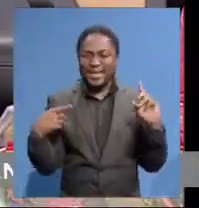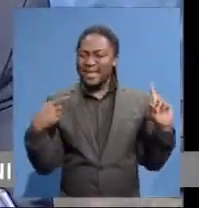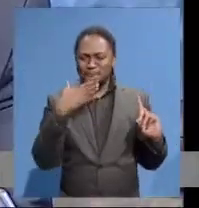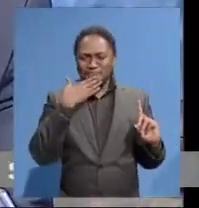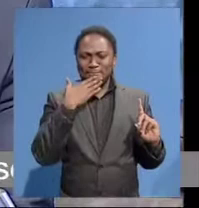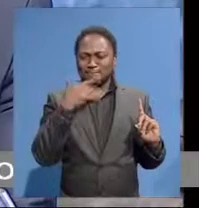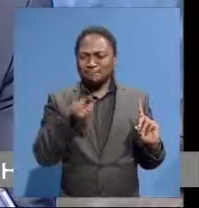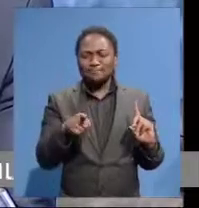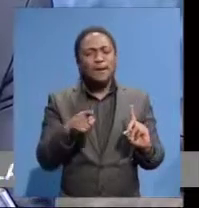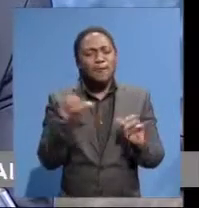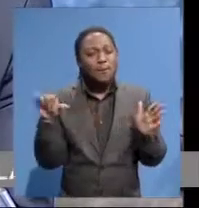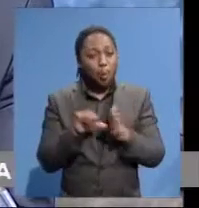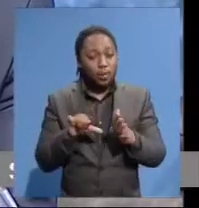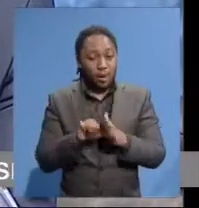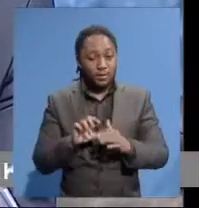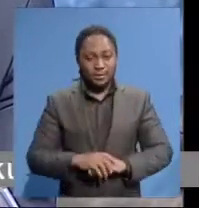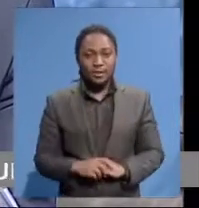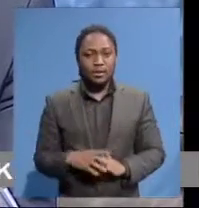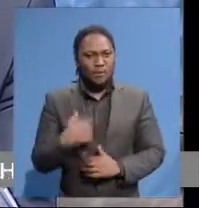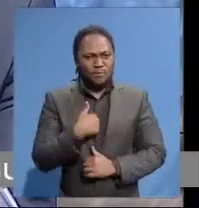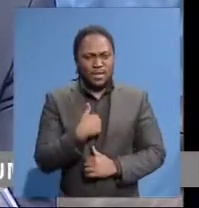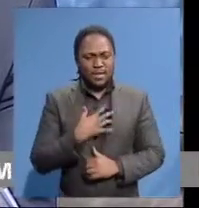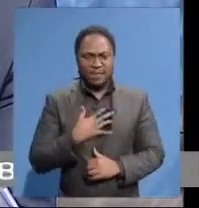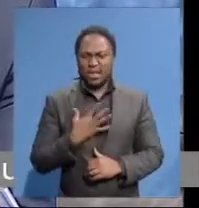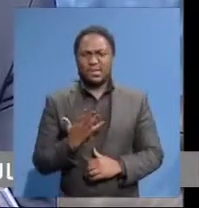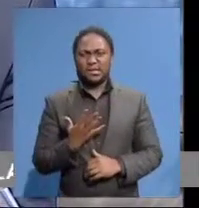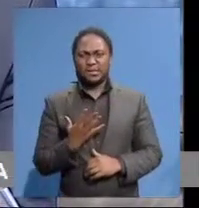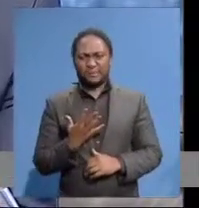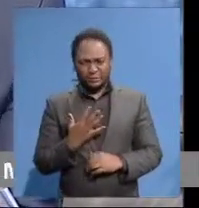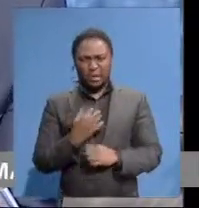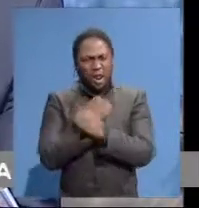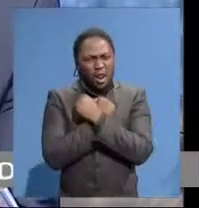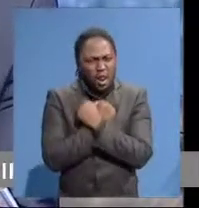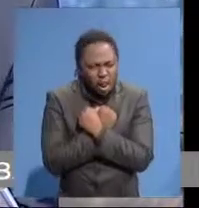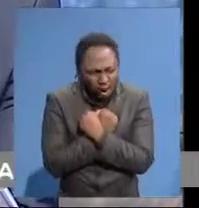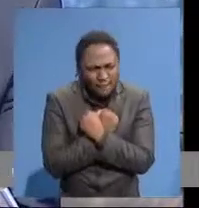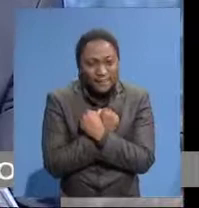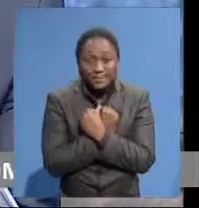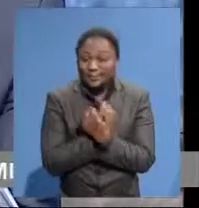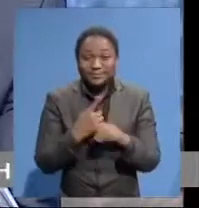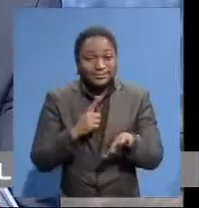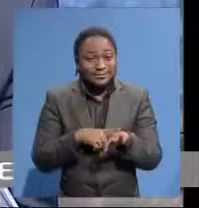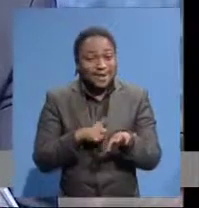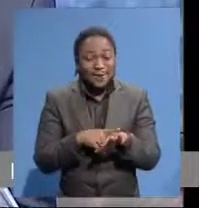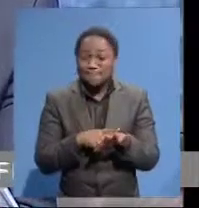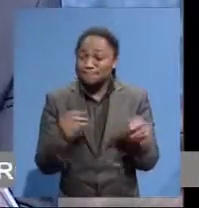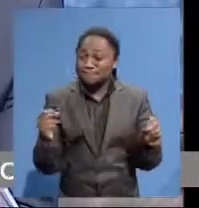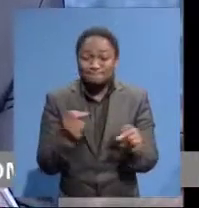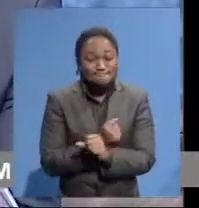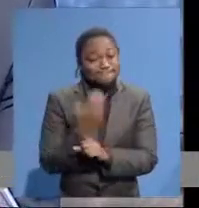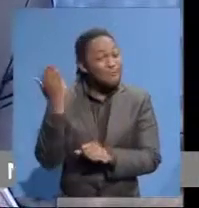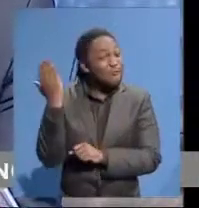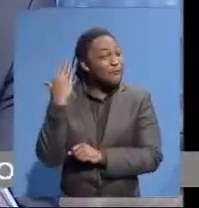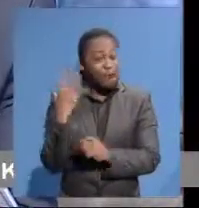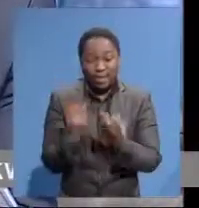can tell that for me, it was like, he has so much love that he couldn't have time to give to his own children.